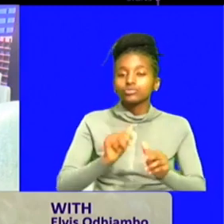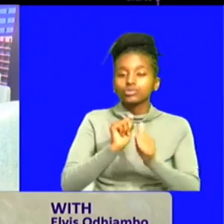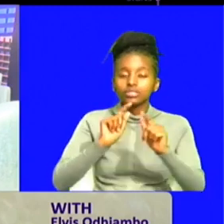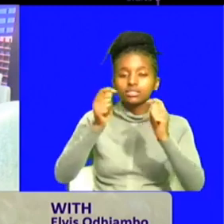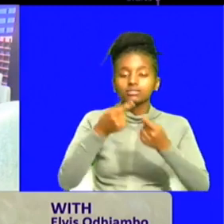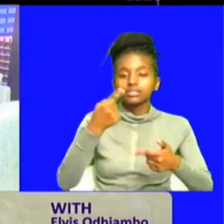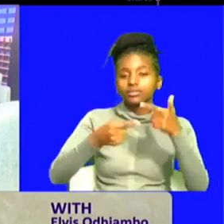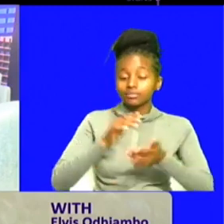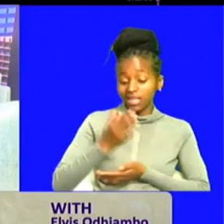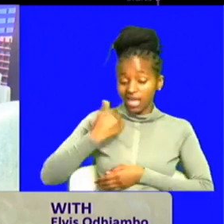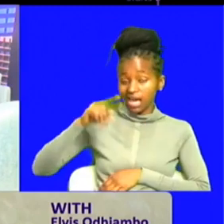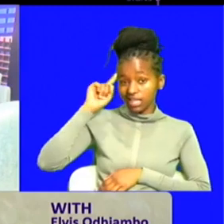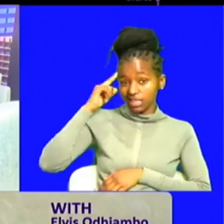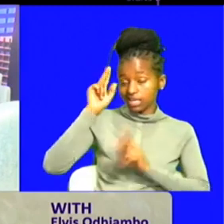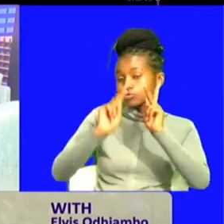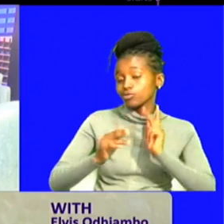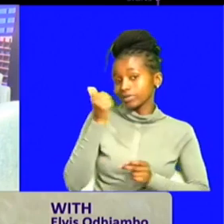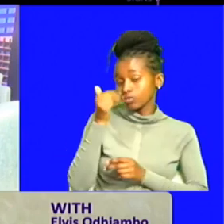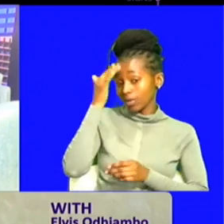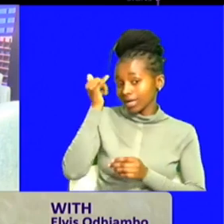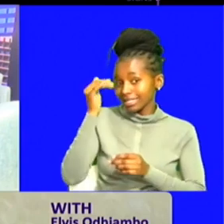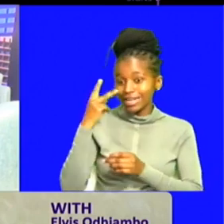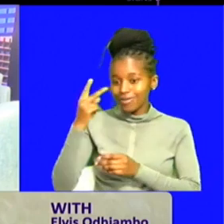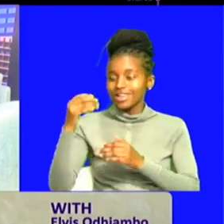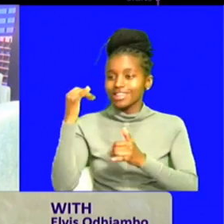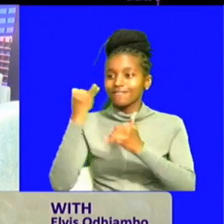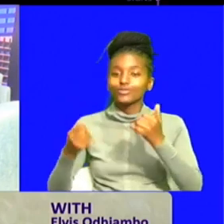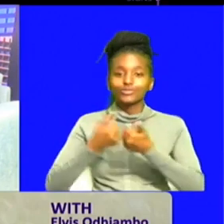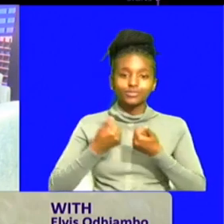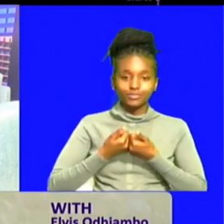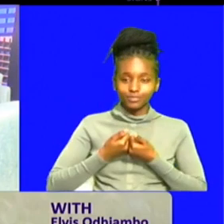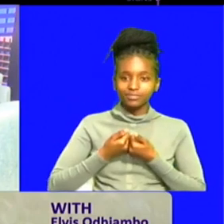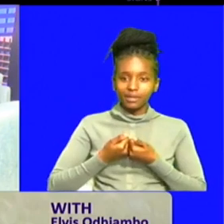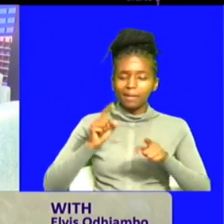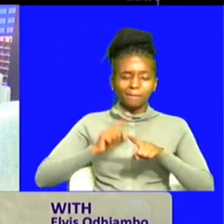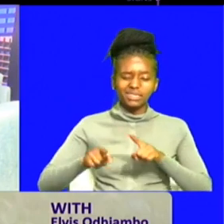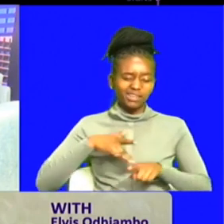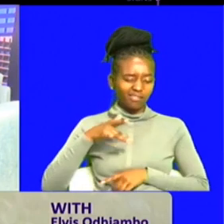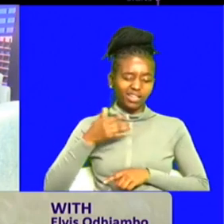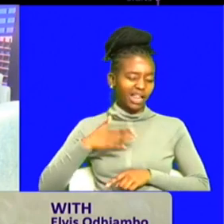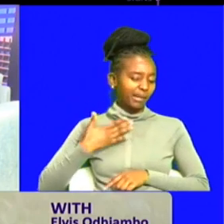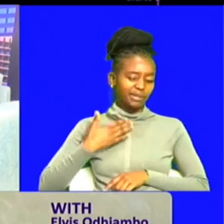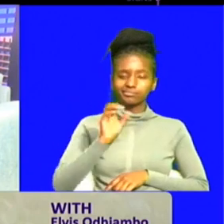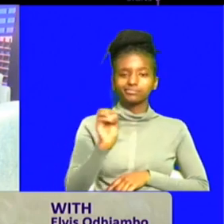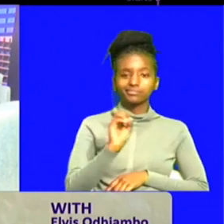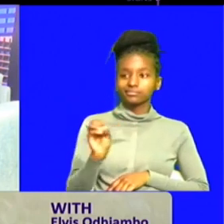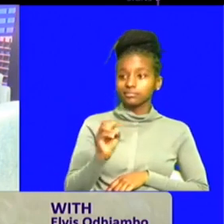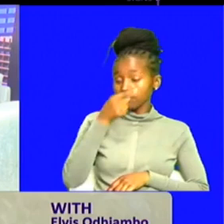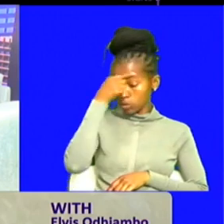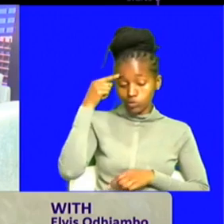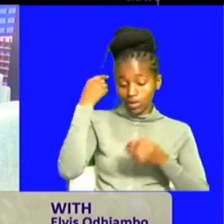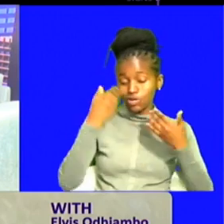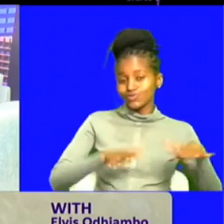I'd say Kisumu because Right. I saw their last game Okay. and they hawakunibamba honestly. Wali